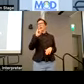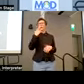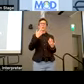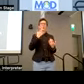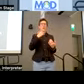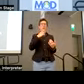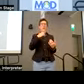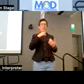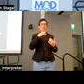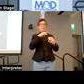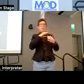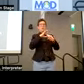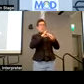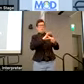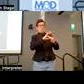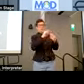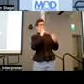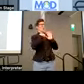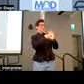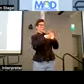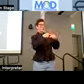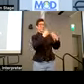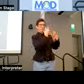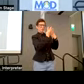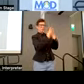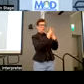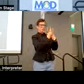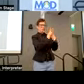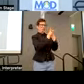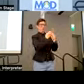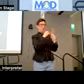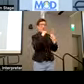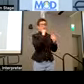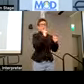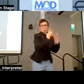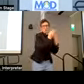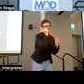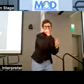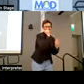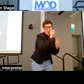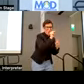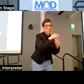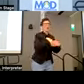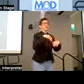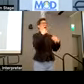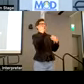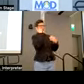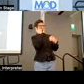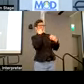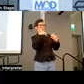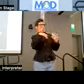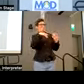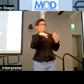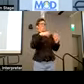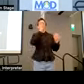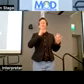I went home every day, but I started my career in prison. But, you know, you know, we didn't even think about those things, right? We just, we just didn't.